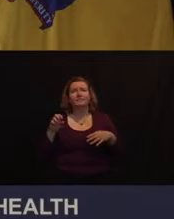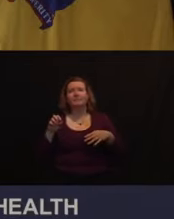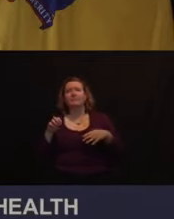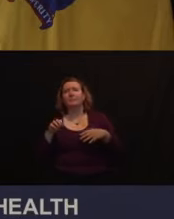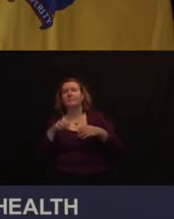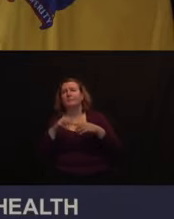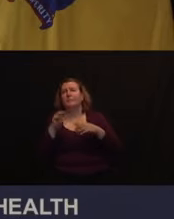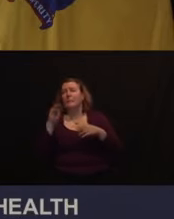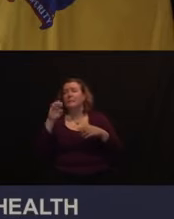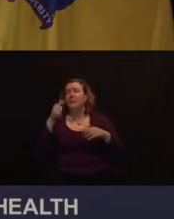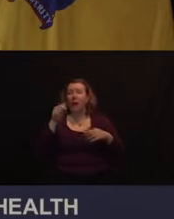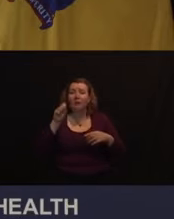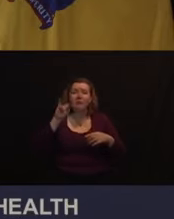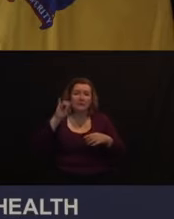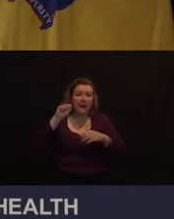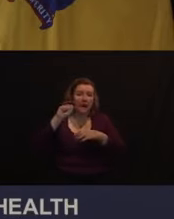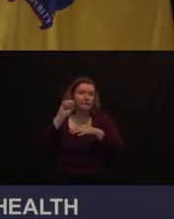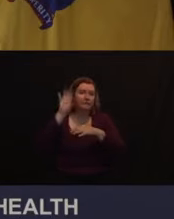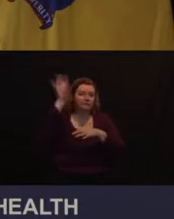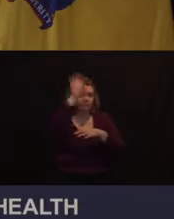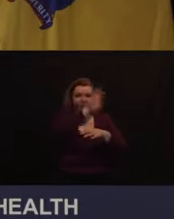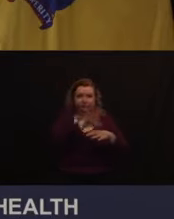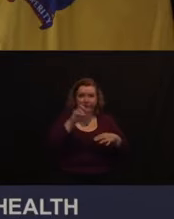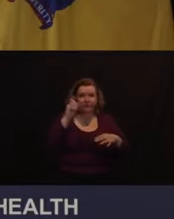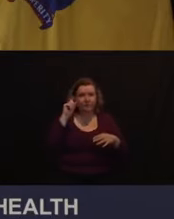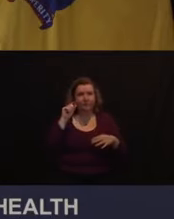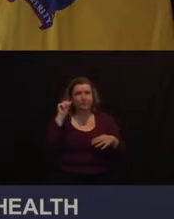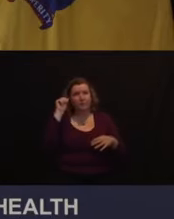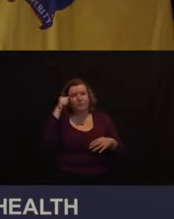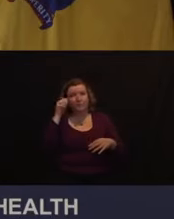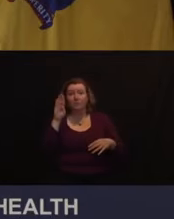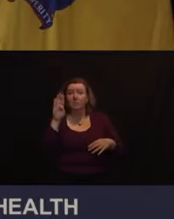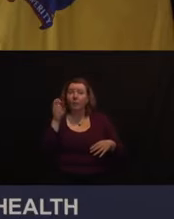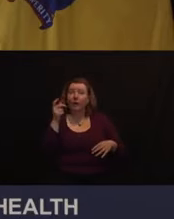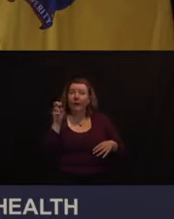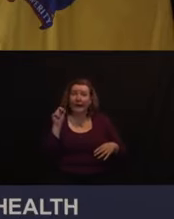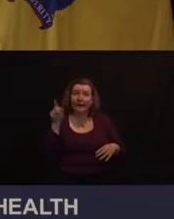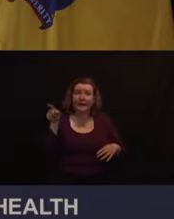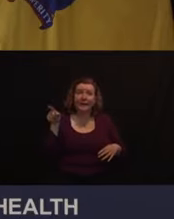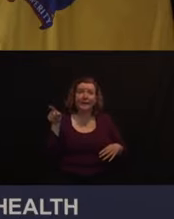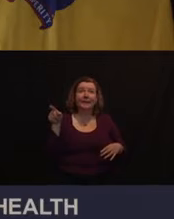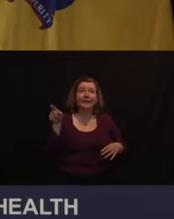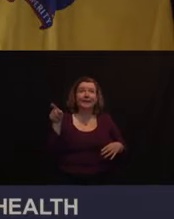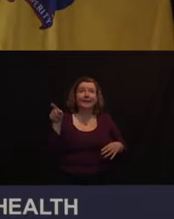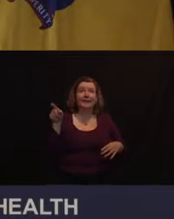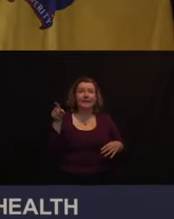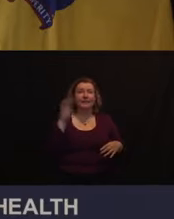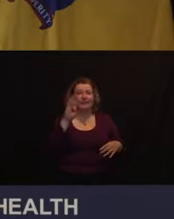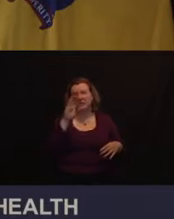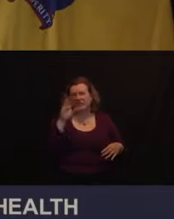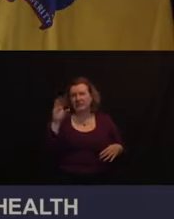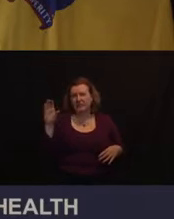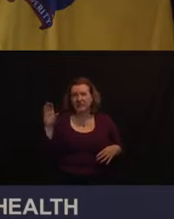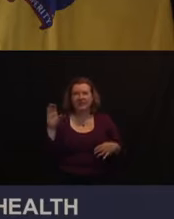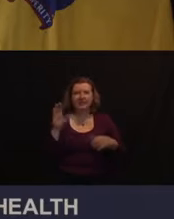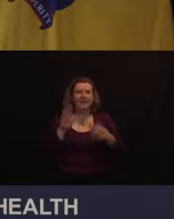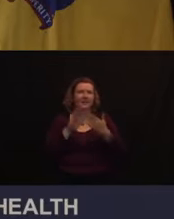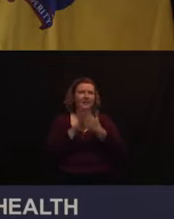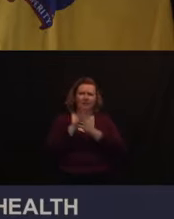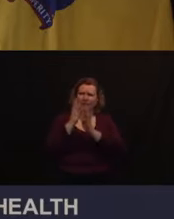MSNBC and they show a picture of the Bergen Community County College. There's a 1.5 mile line